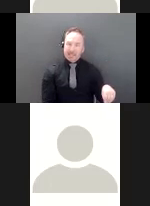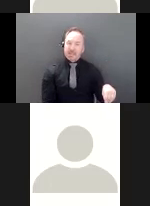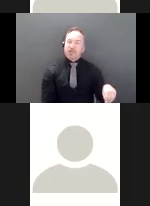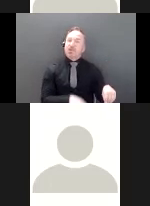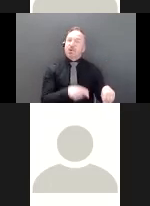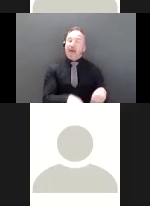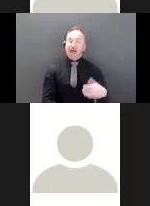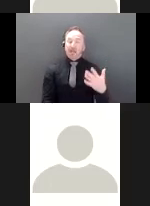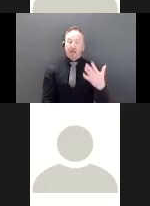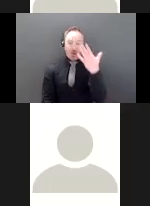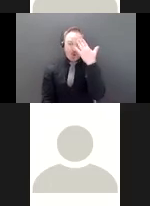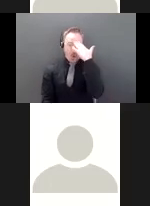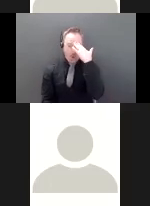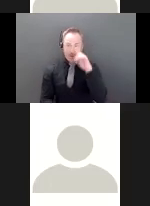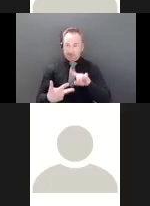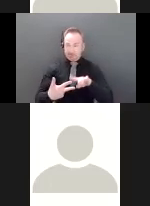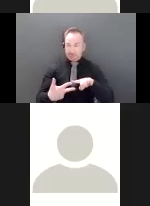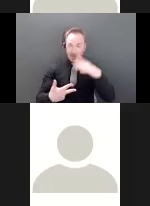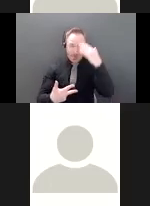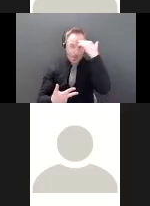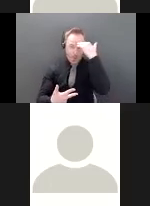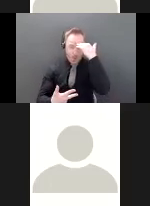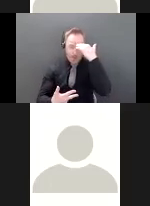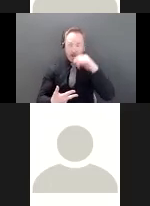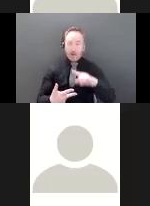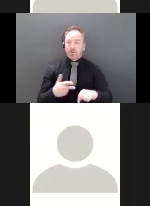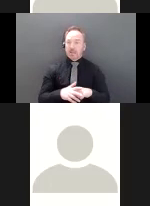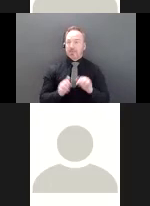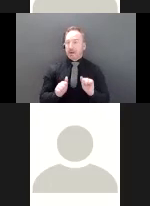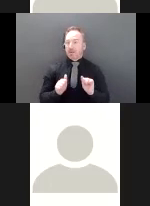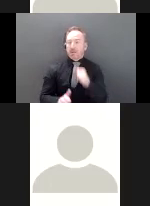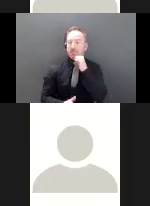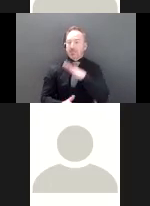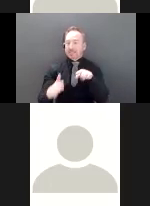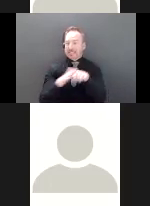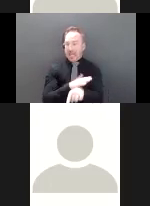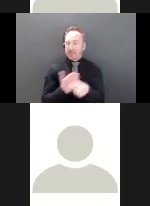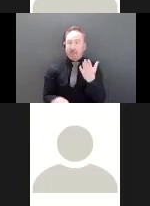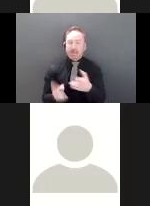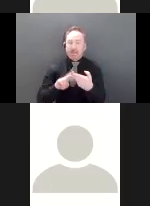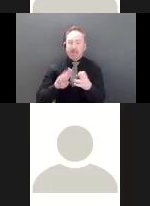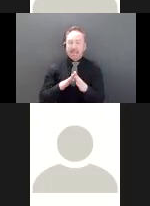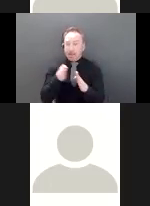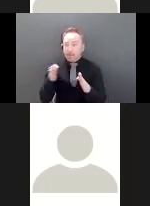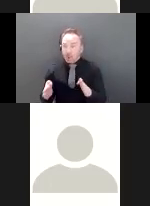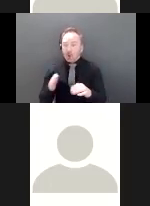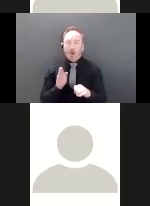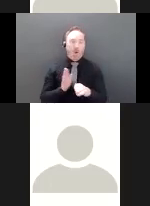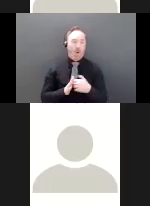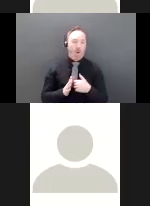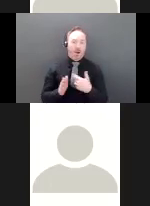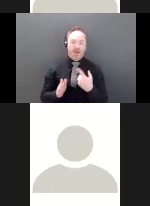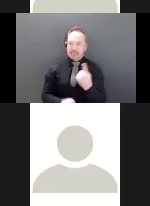category, this known relationship can include femicides that were perpetrated by a neighbor or an acquaintance.